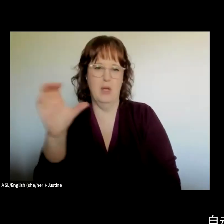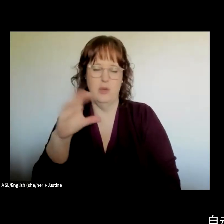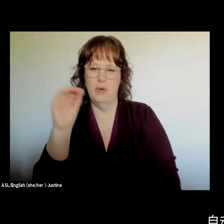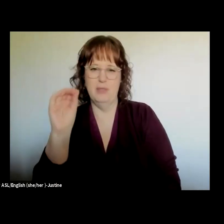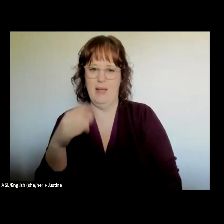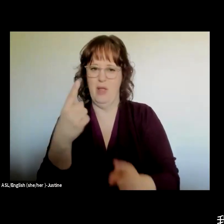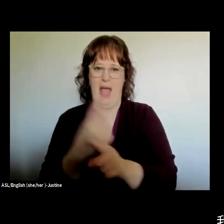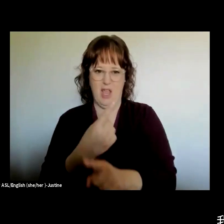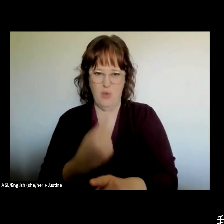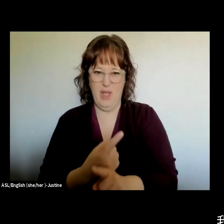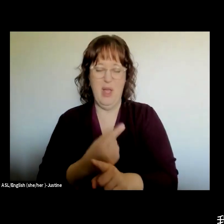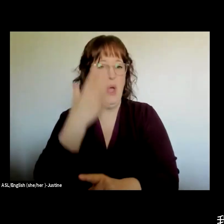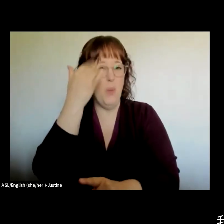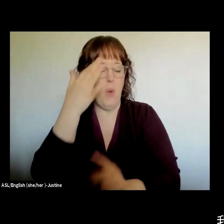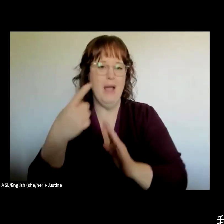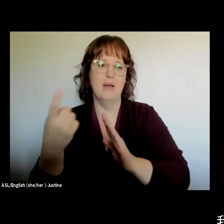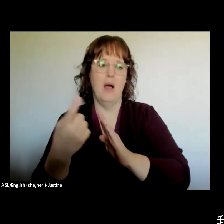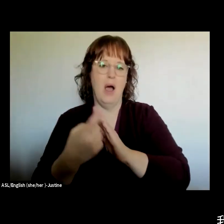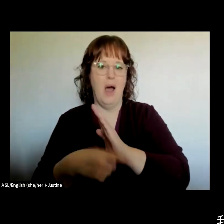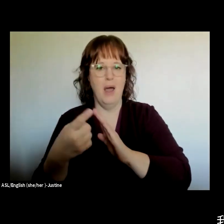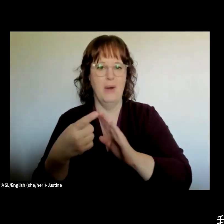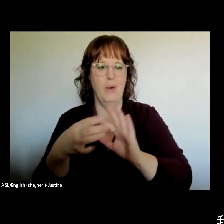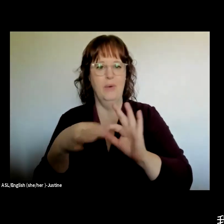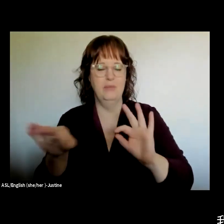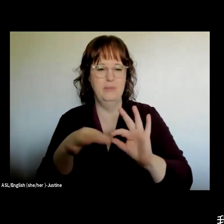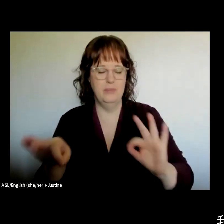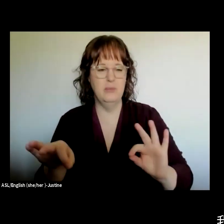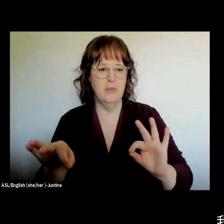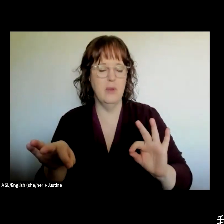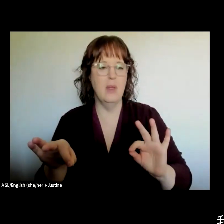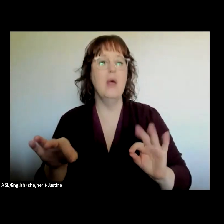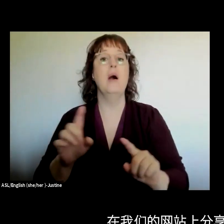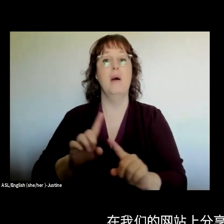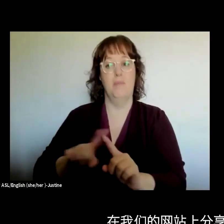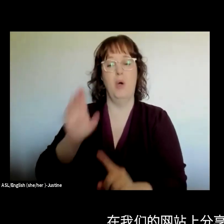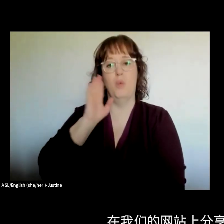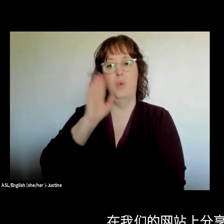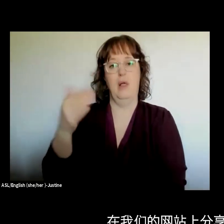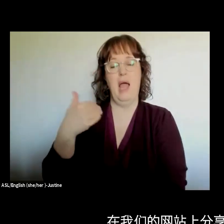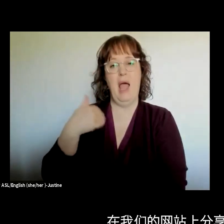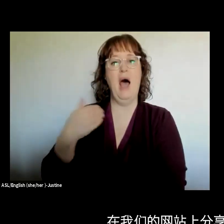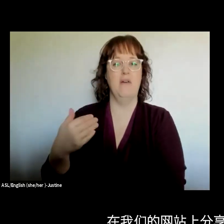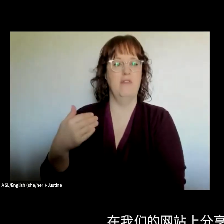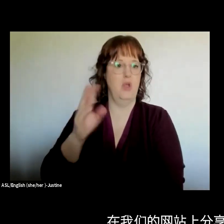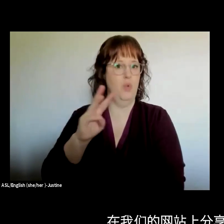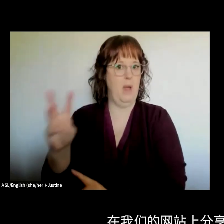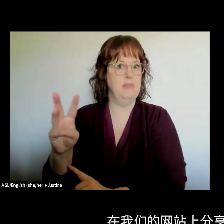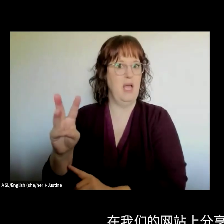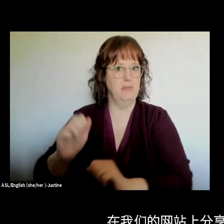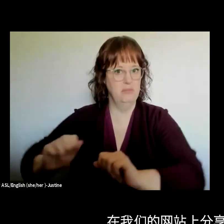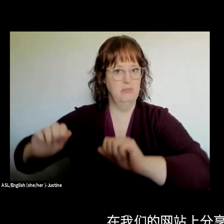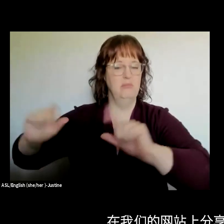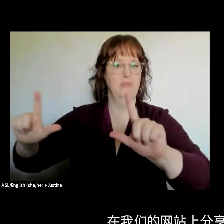automatically generated. We will be sharing a professionally captioned recording of this webinar on our website within the next several